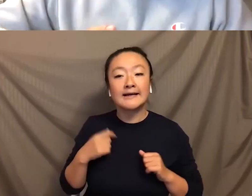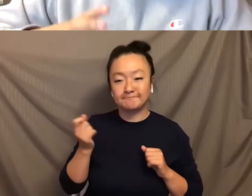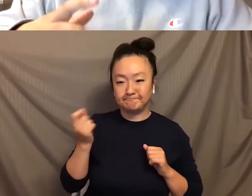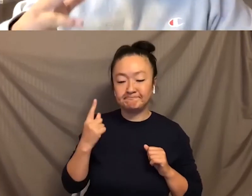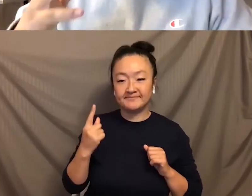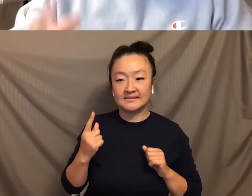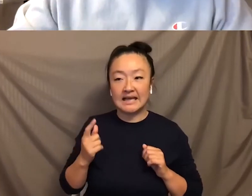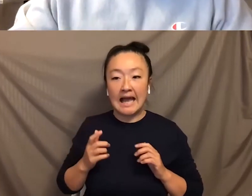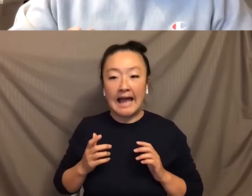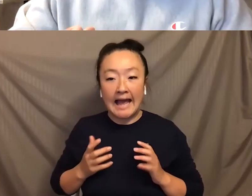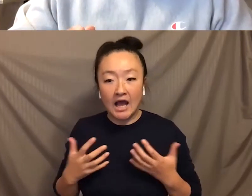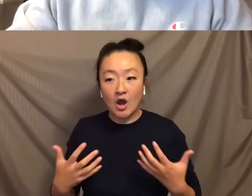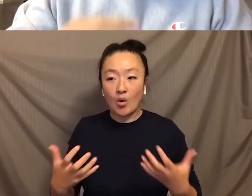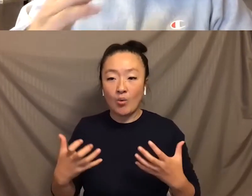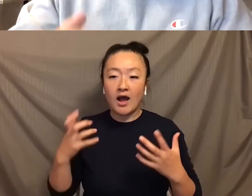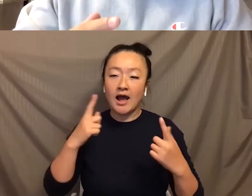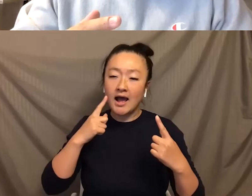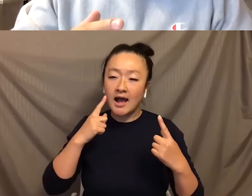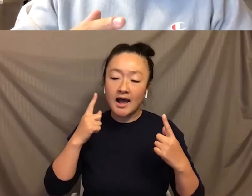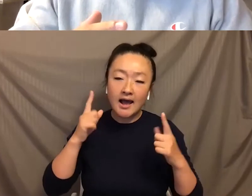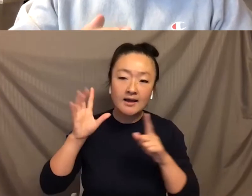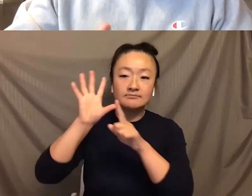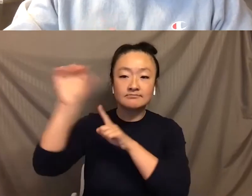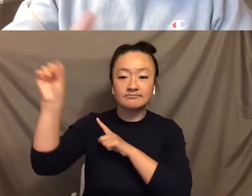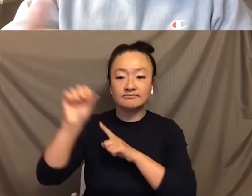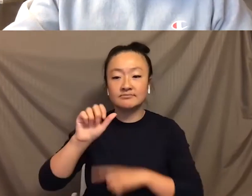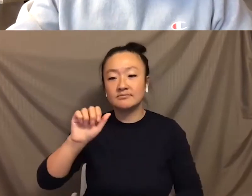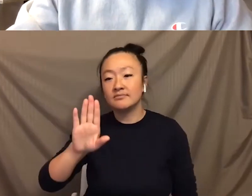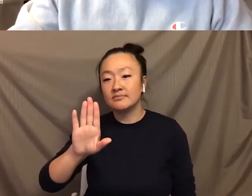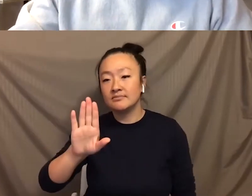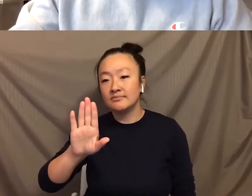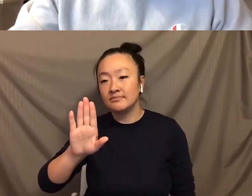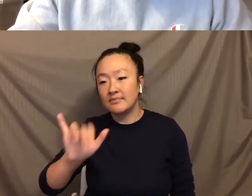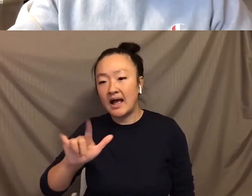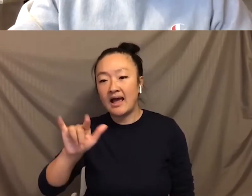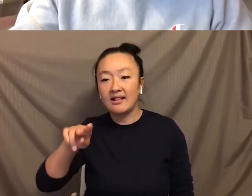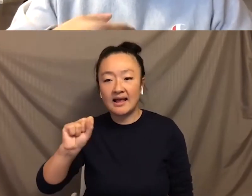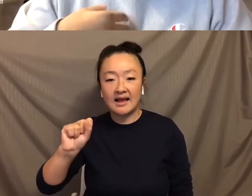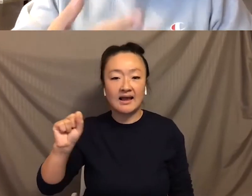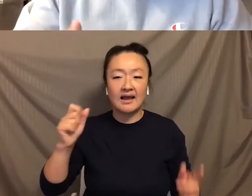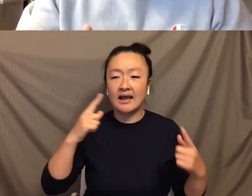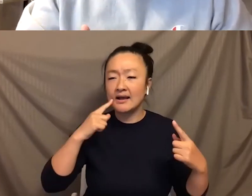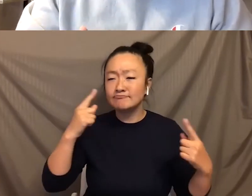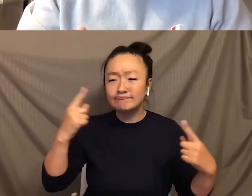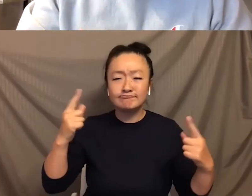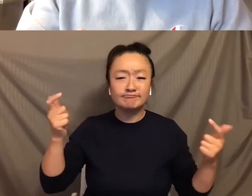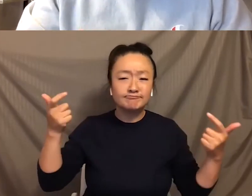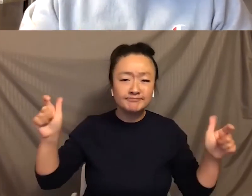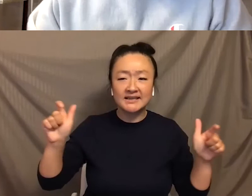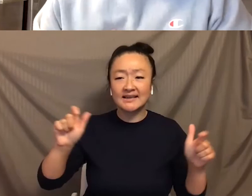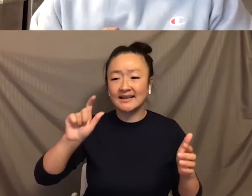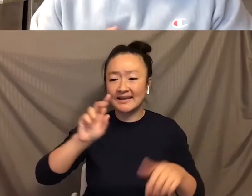impulse to aspire to bylines in certain big national newspapers. And that is the path that I